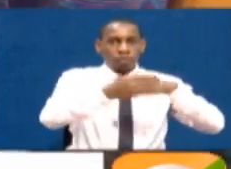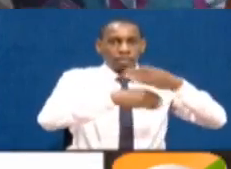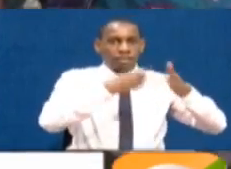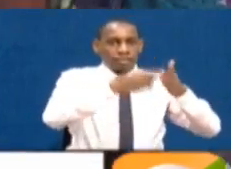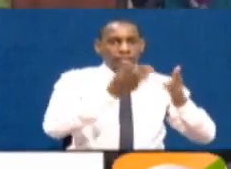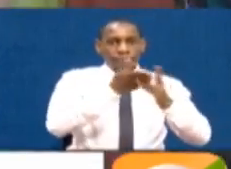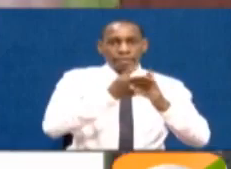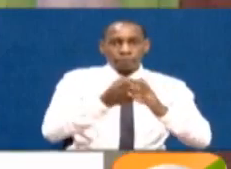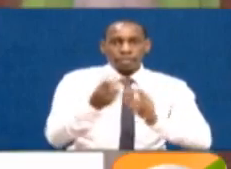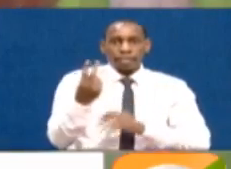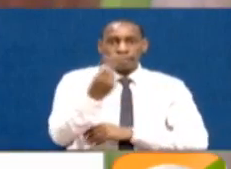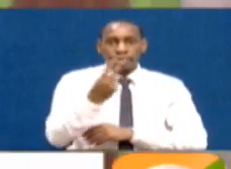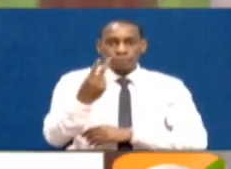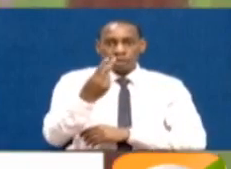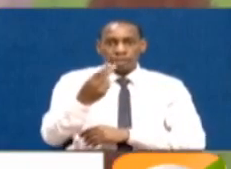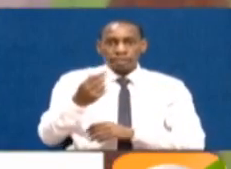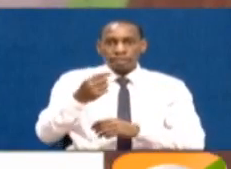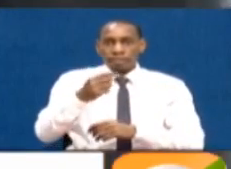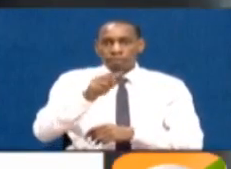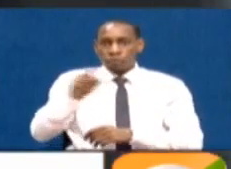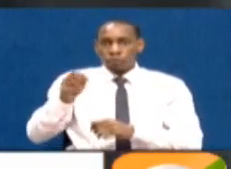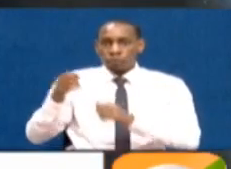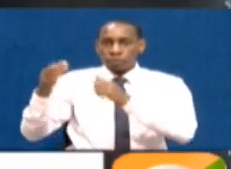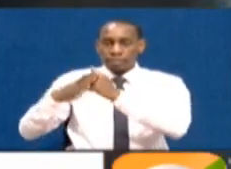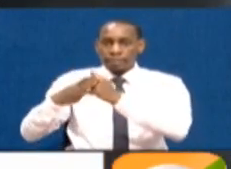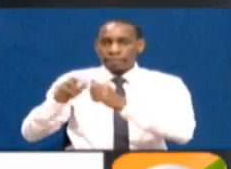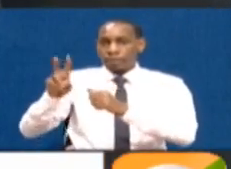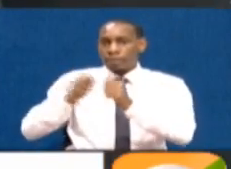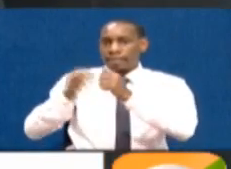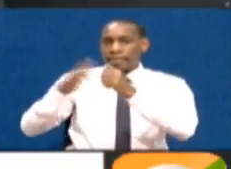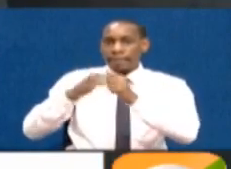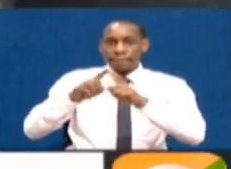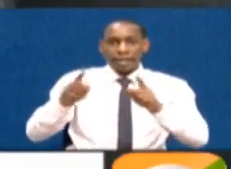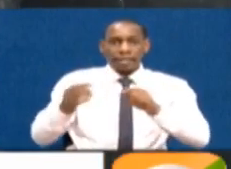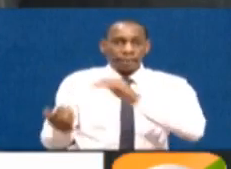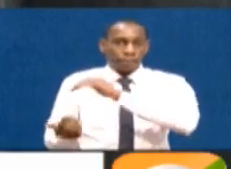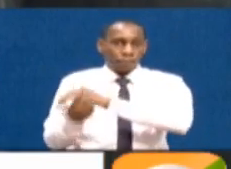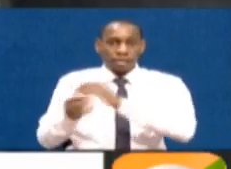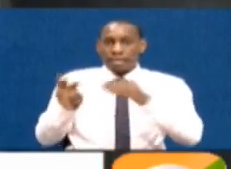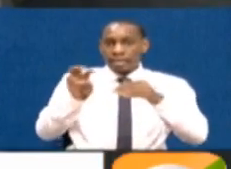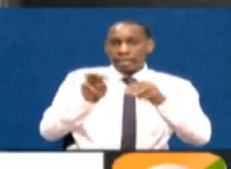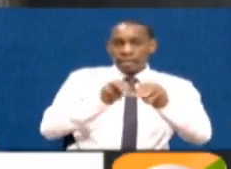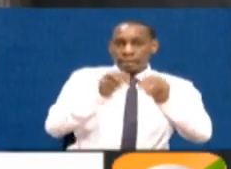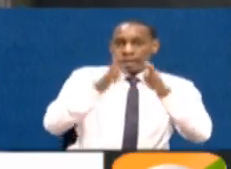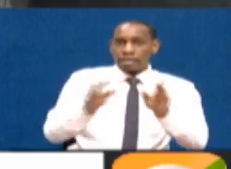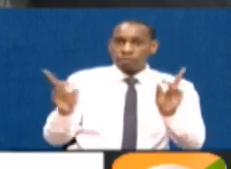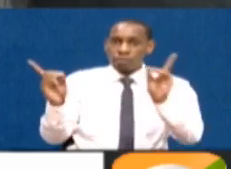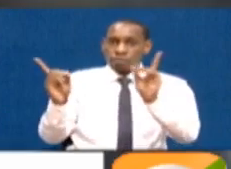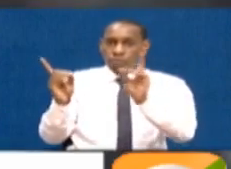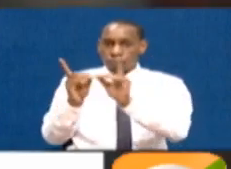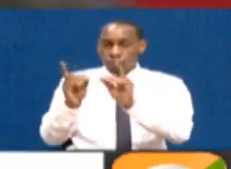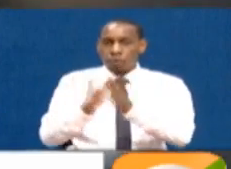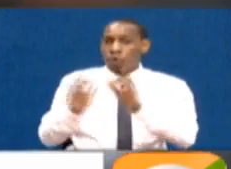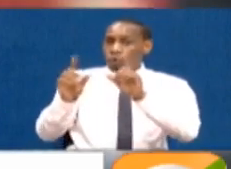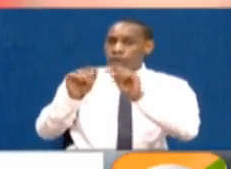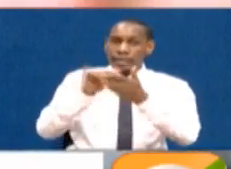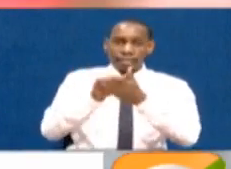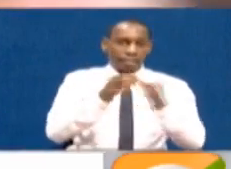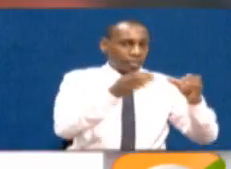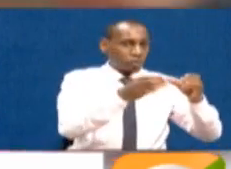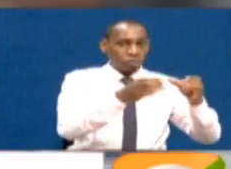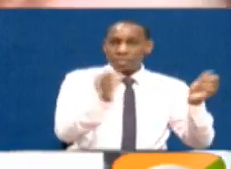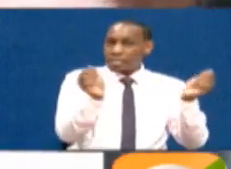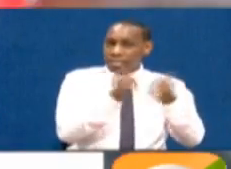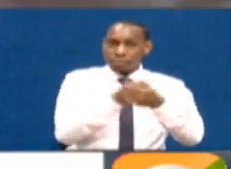between February 2019 and September 2019. But one morning, one of his managers approached him. His message was that the firm was